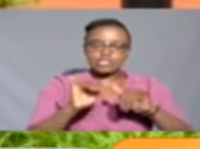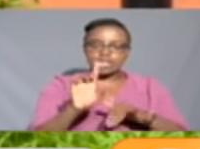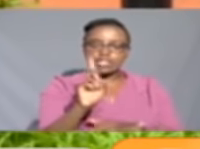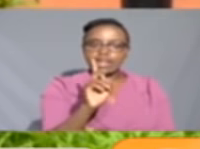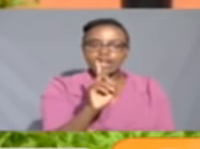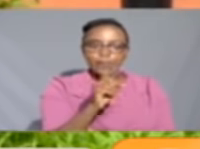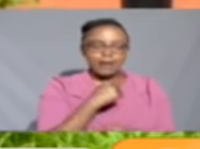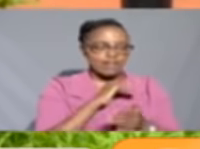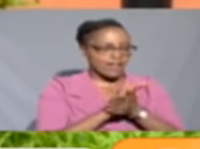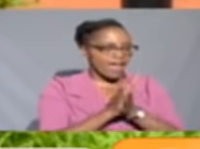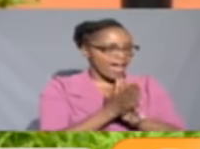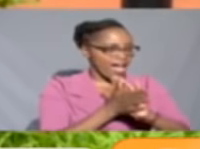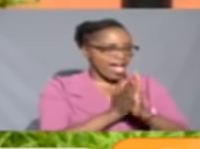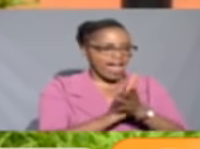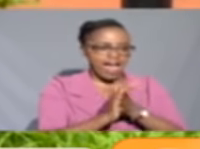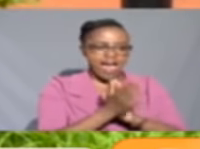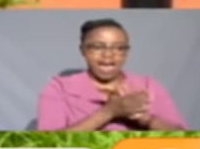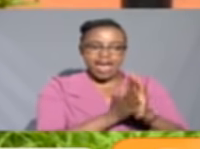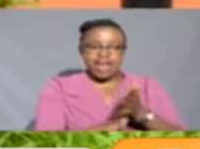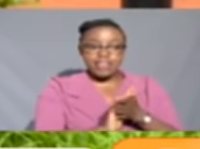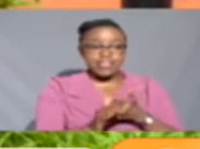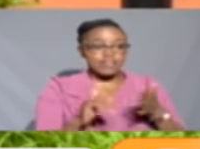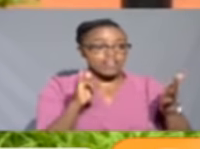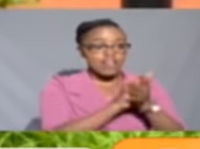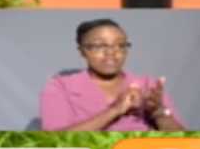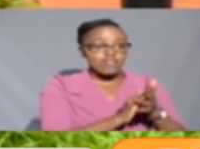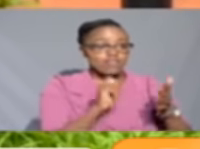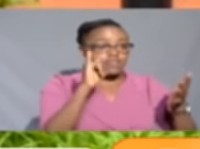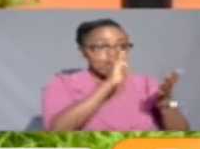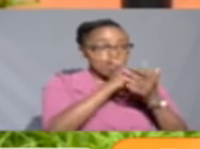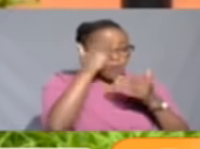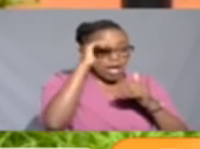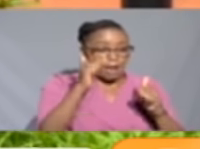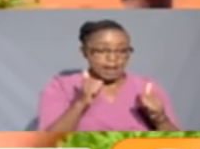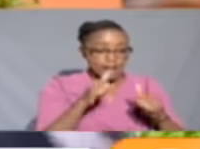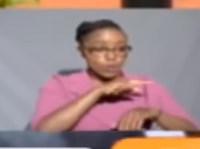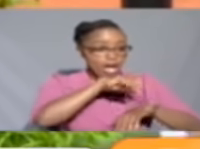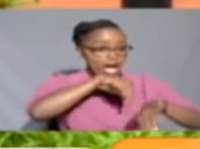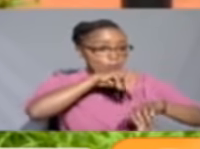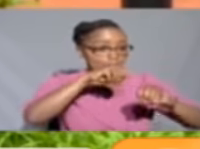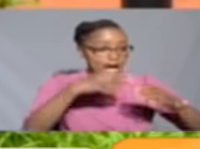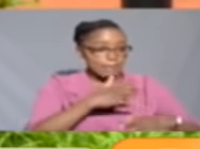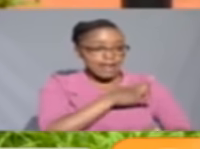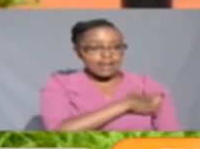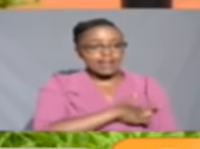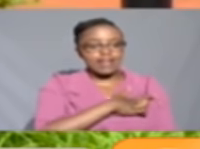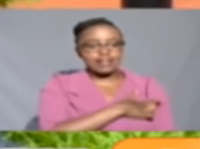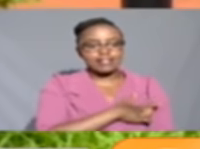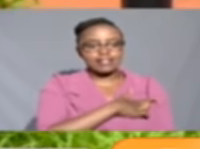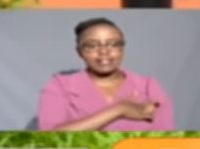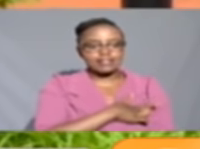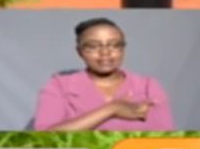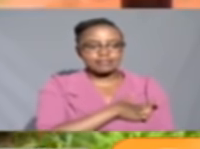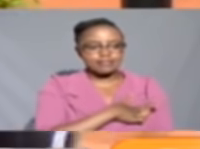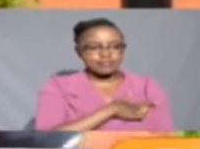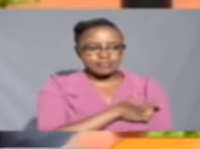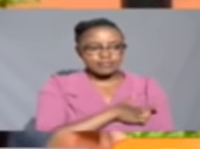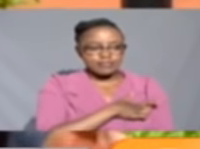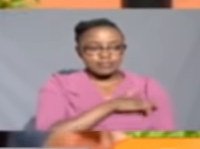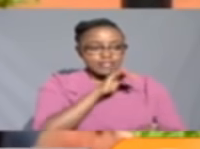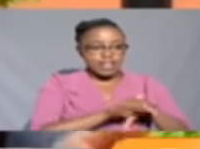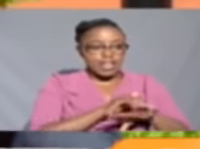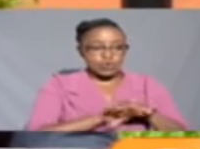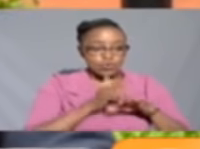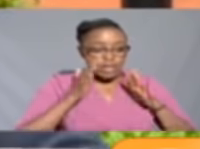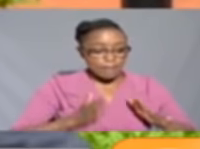You have nothing on you. I have nothing on me, and the flight is leaving I don't know how many hours. Luckily, being a good person